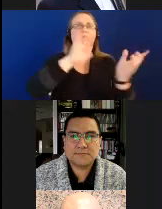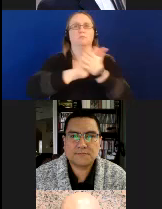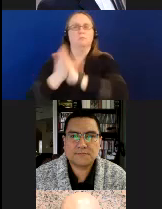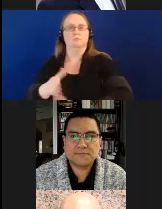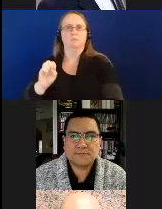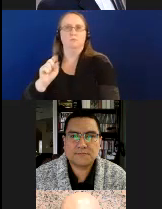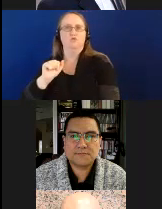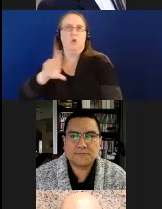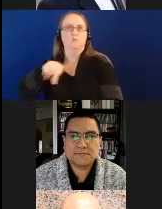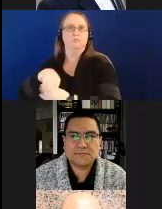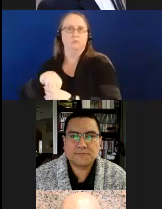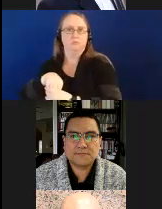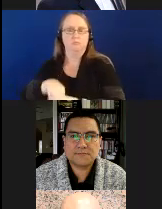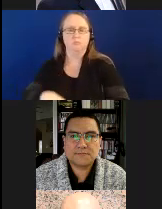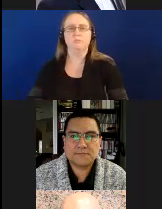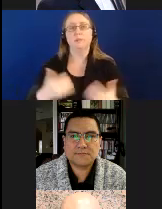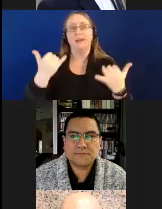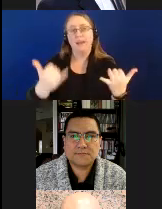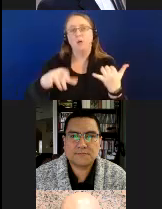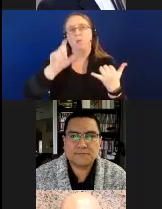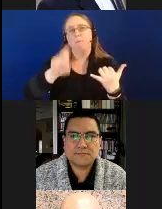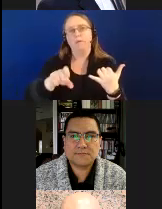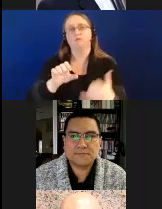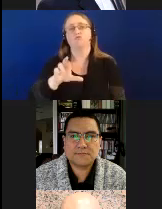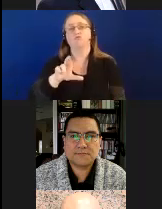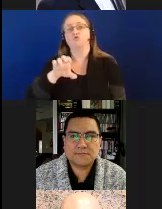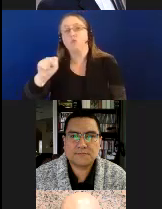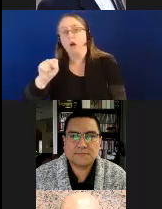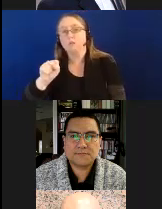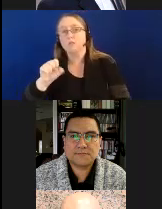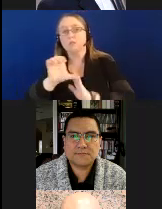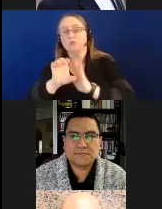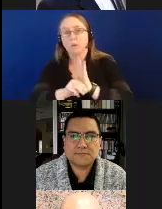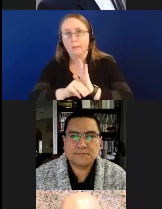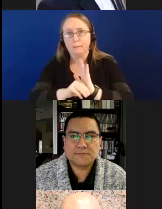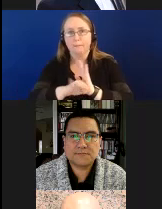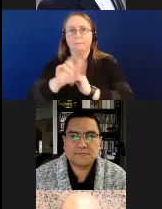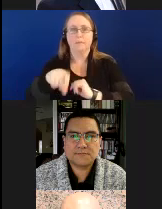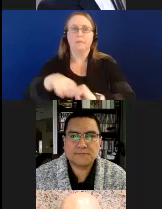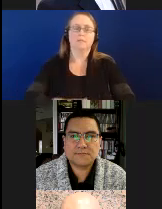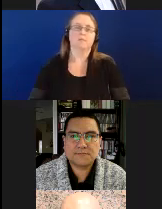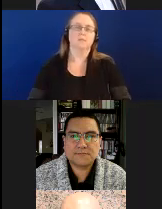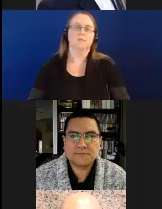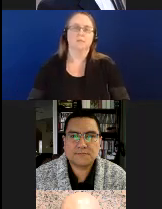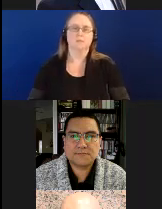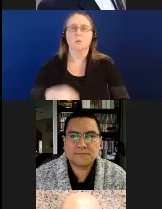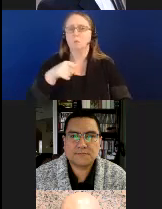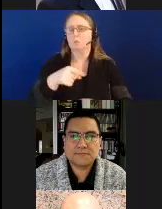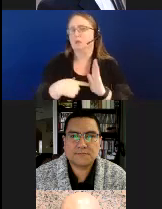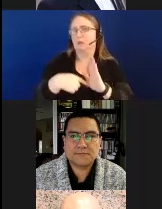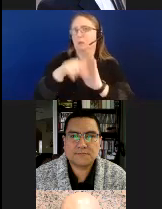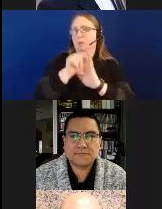they also now have to be cross-curricular. So here's an example of a grade 5 RLA passage about a